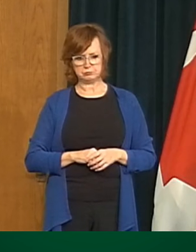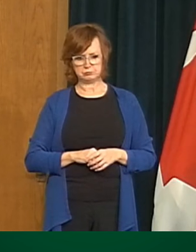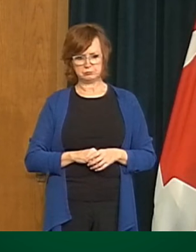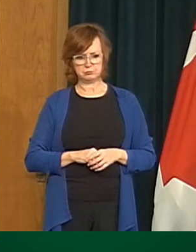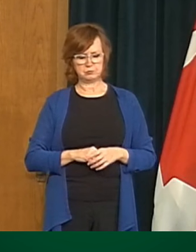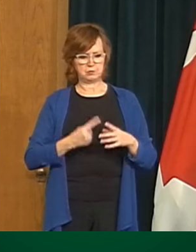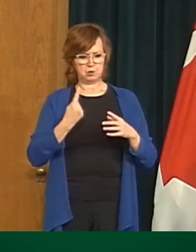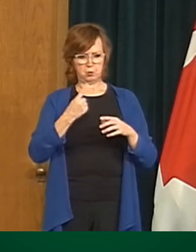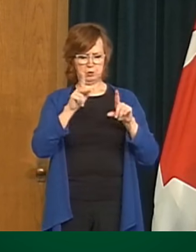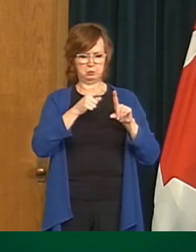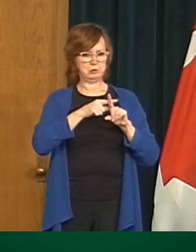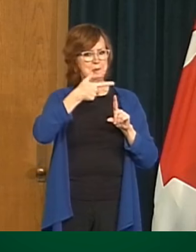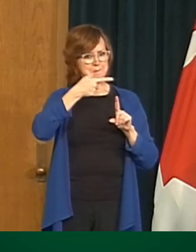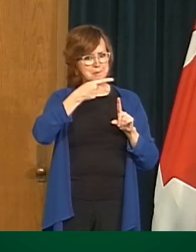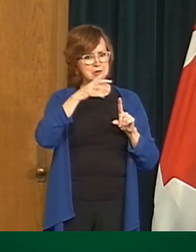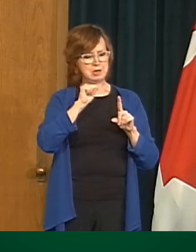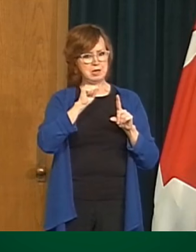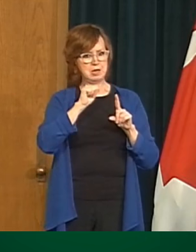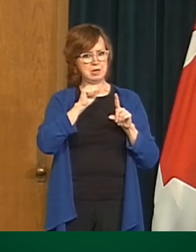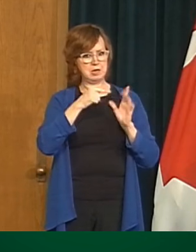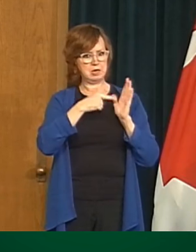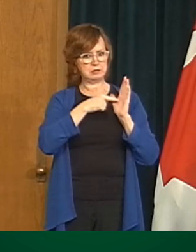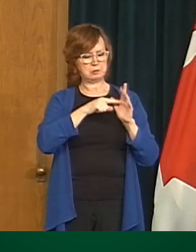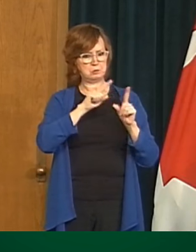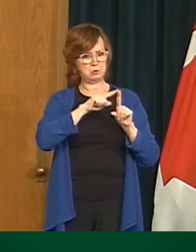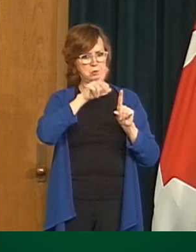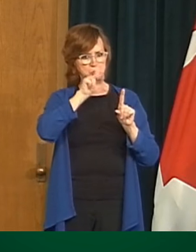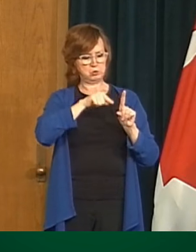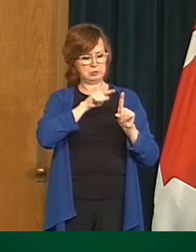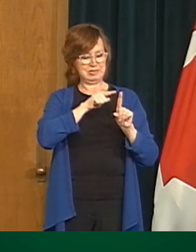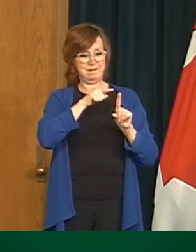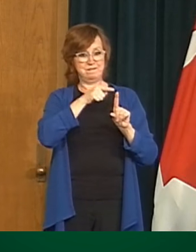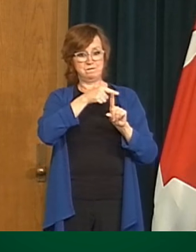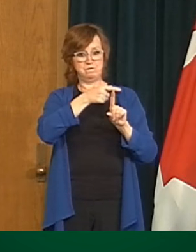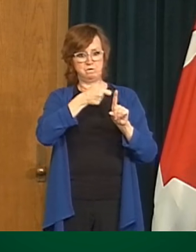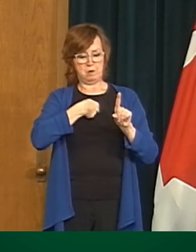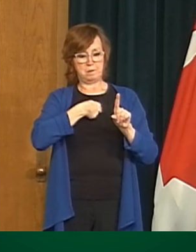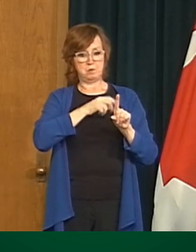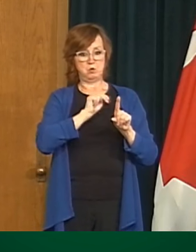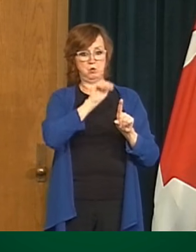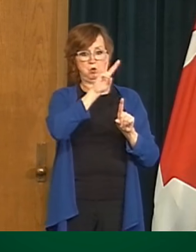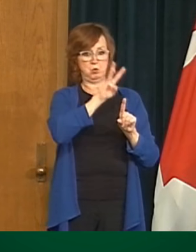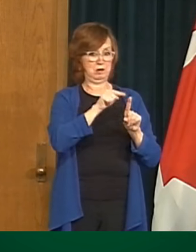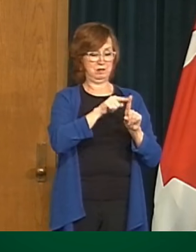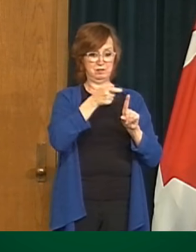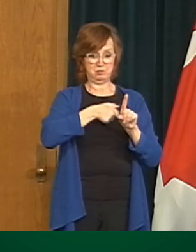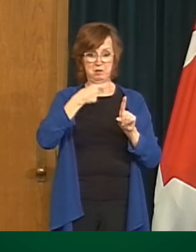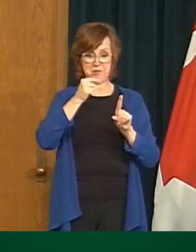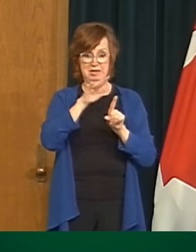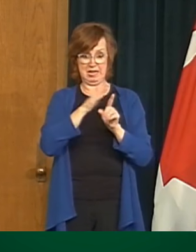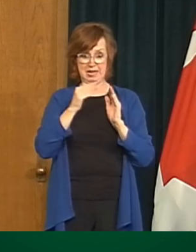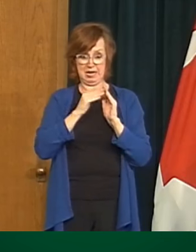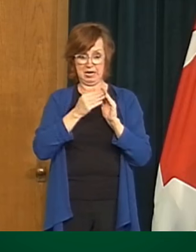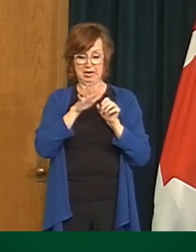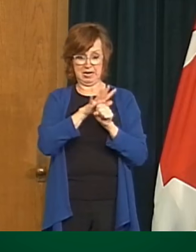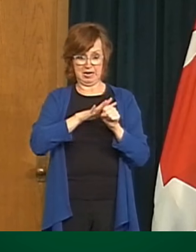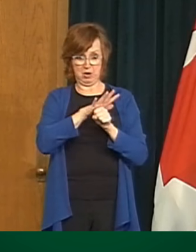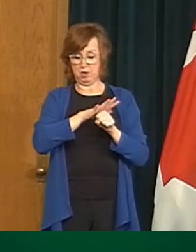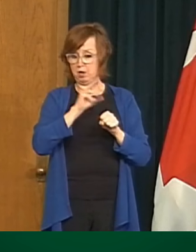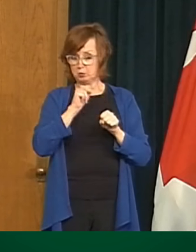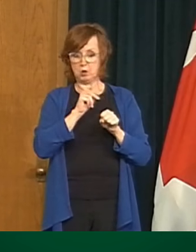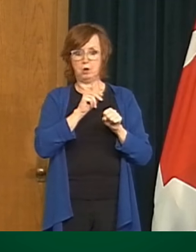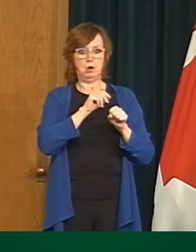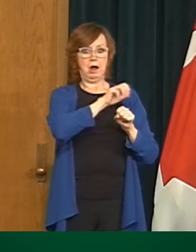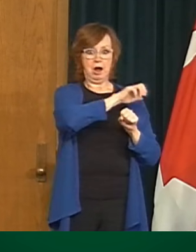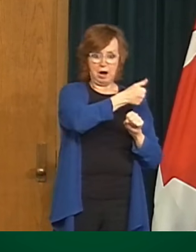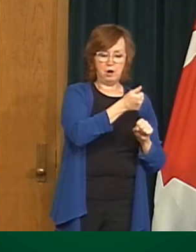individual that had been or was in the province's northwest. So things have changed here in the province